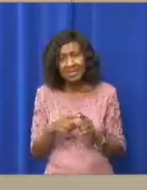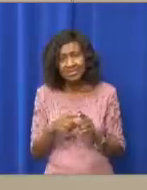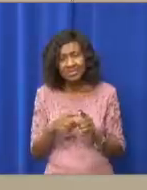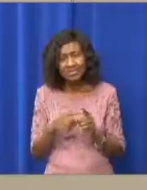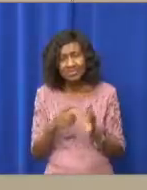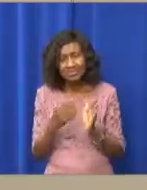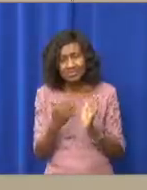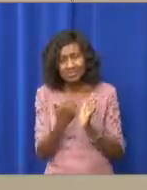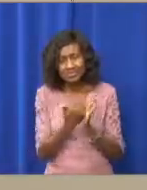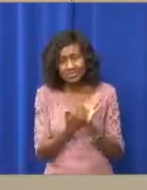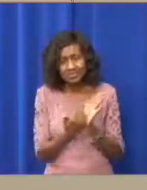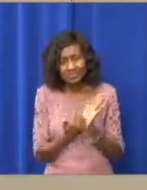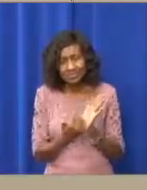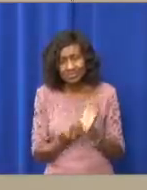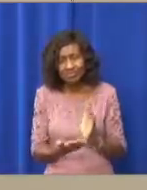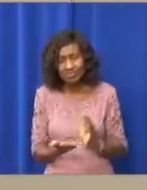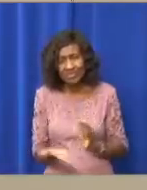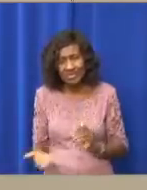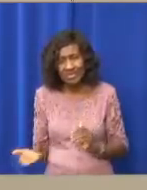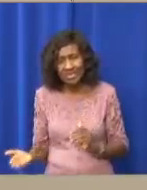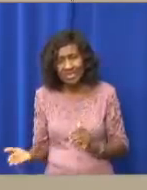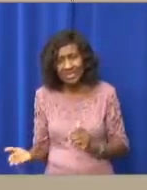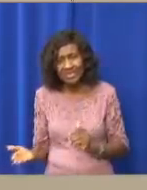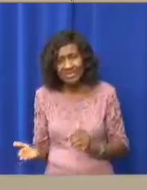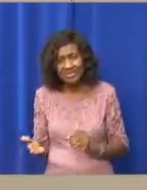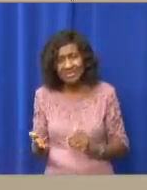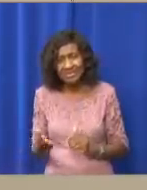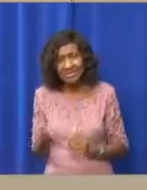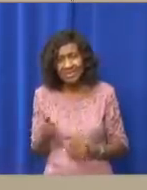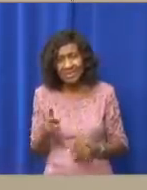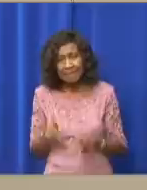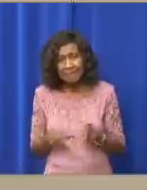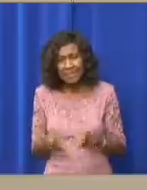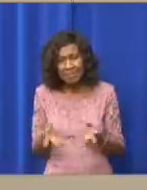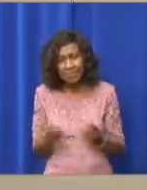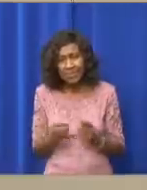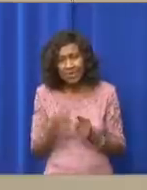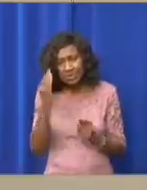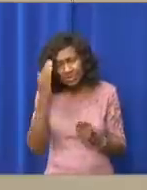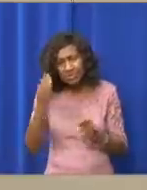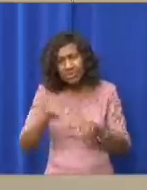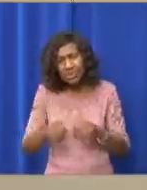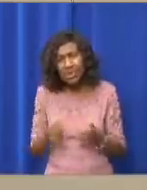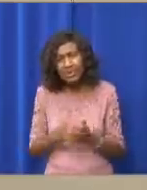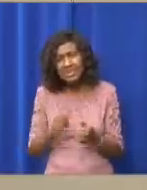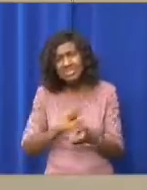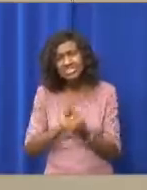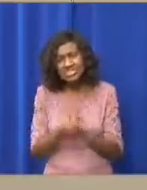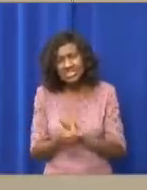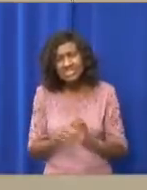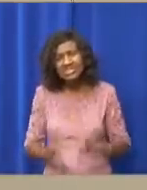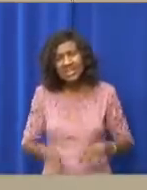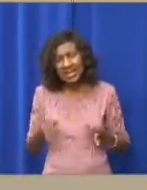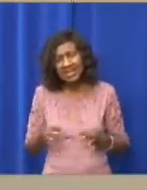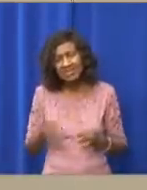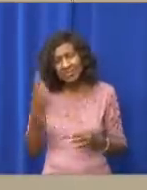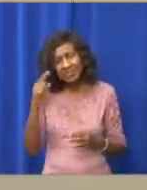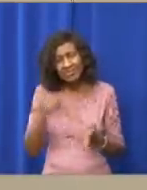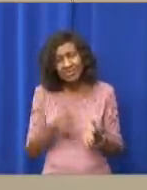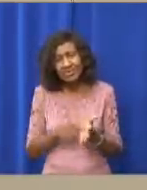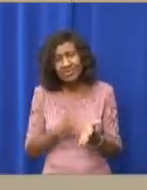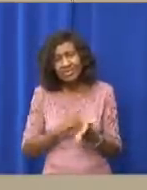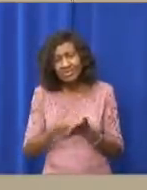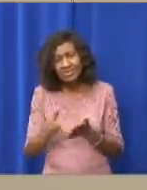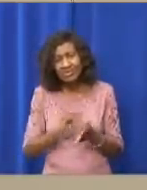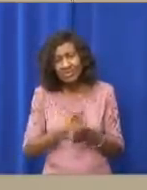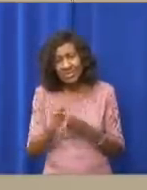think this way, is how does this affect my life? How does this change my life? So for this weekend, there is very